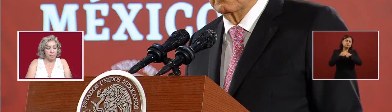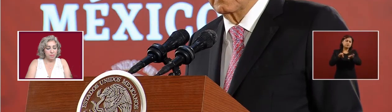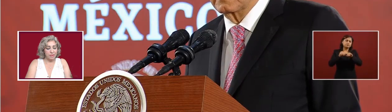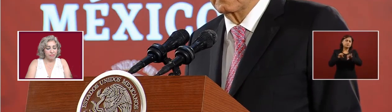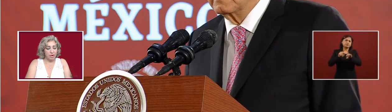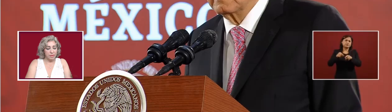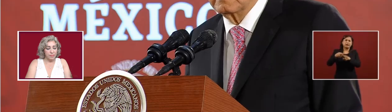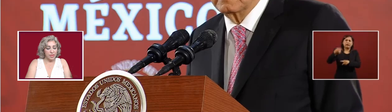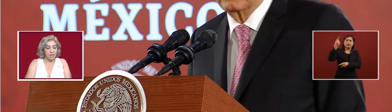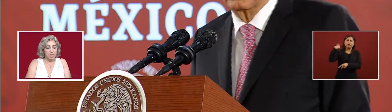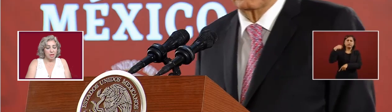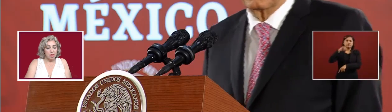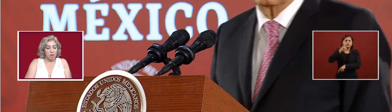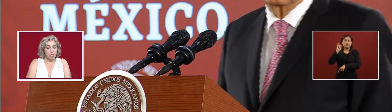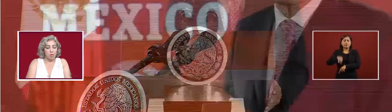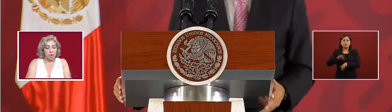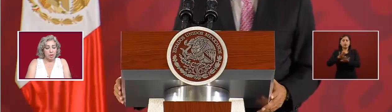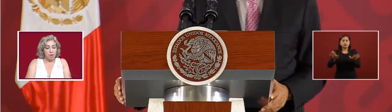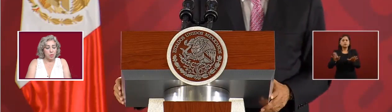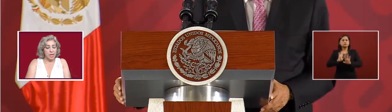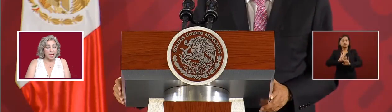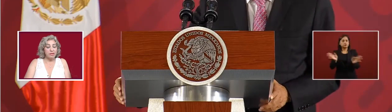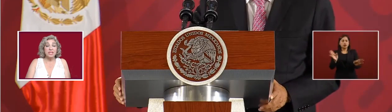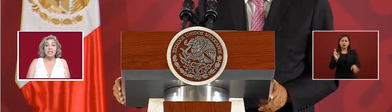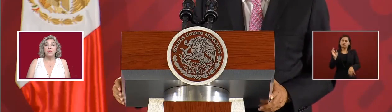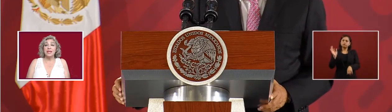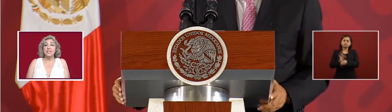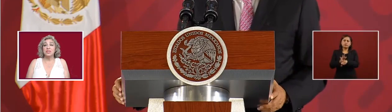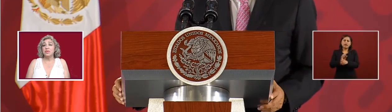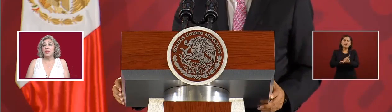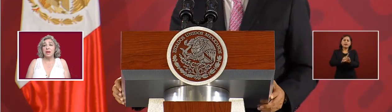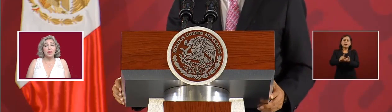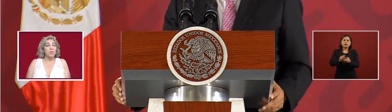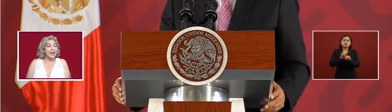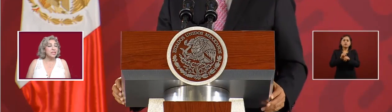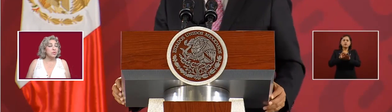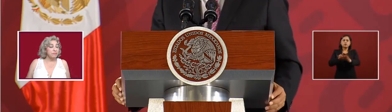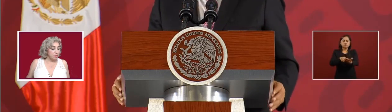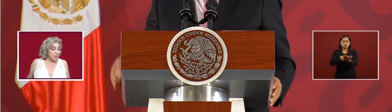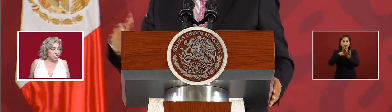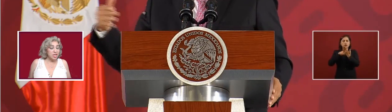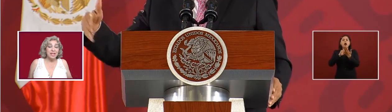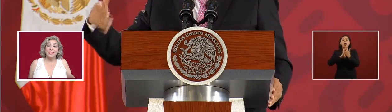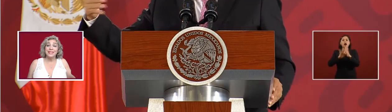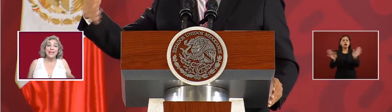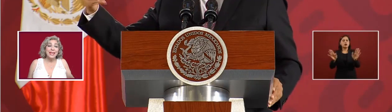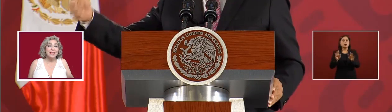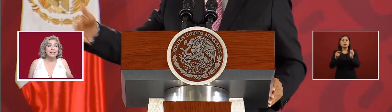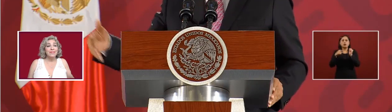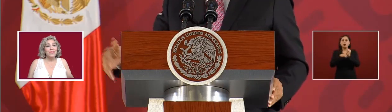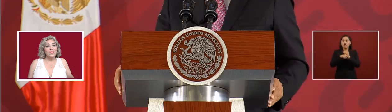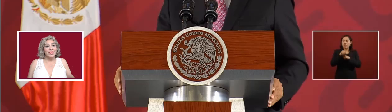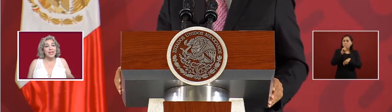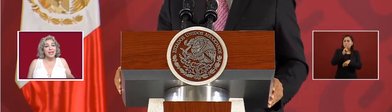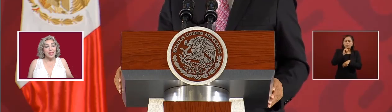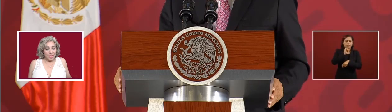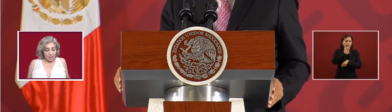never happened before. We guarantee the right, to, right to information, nothing's hidden.